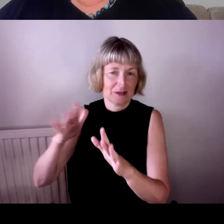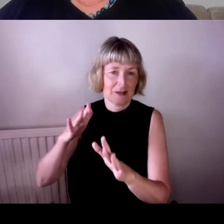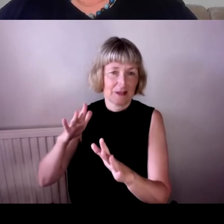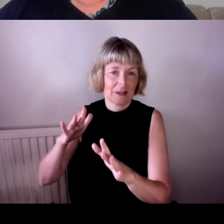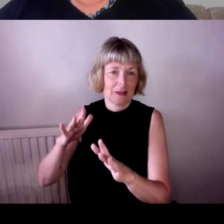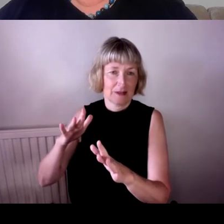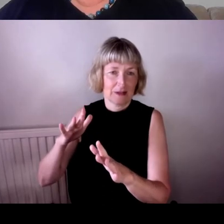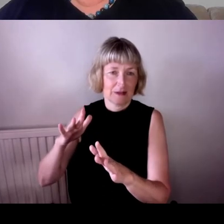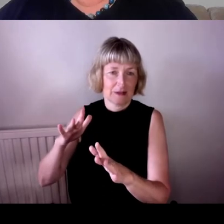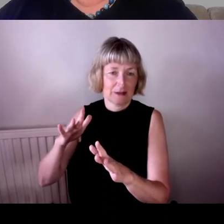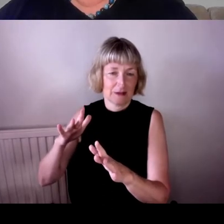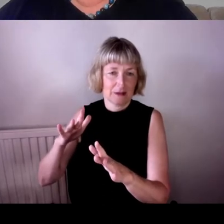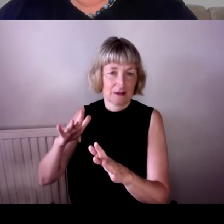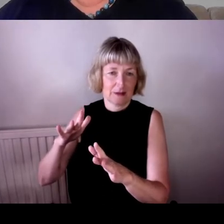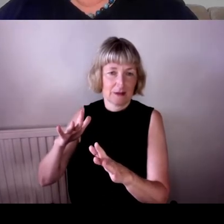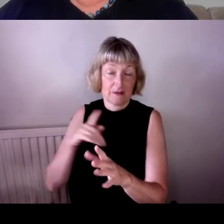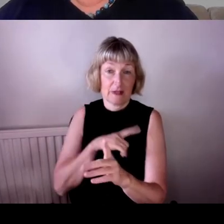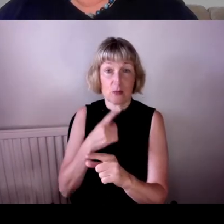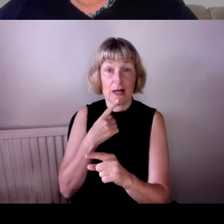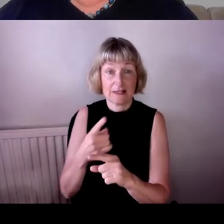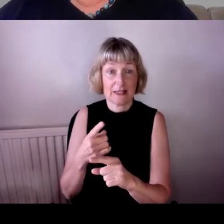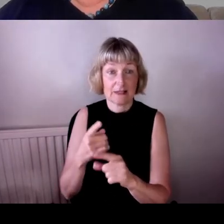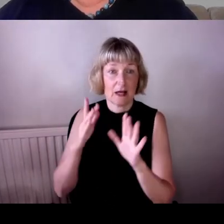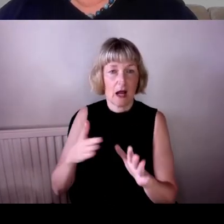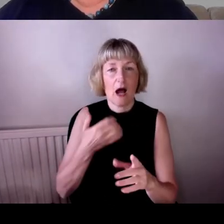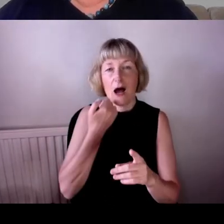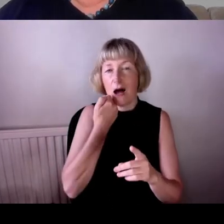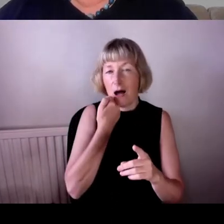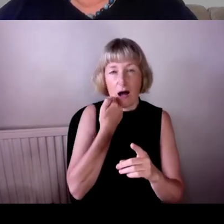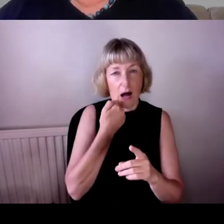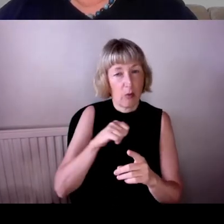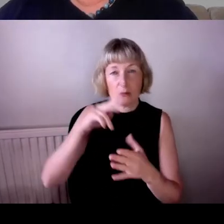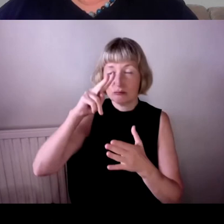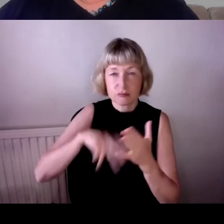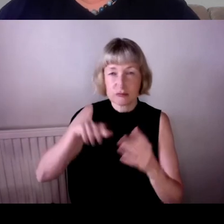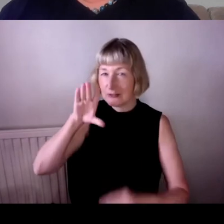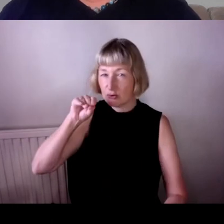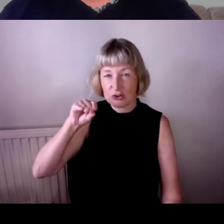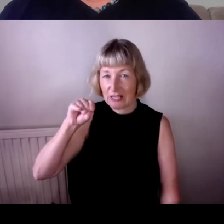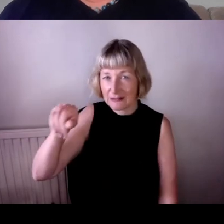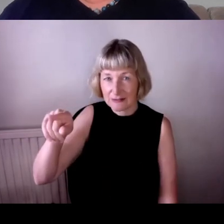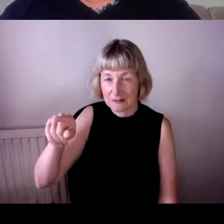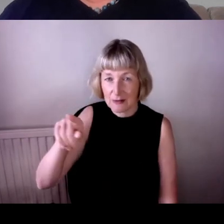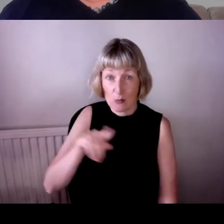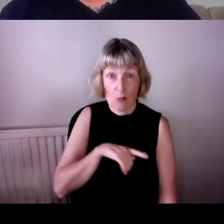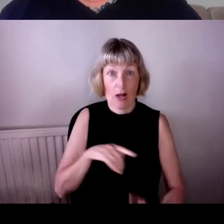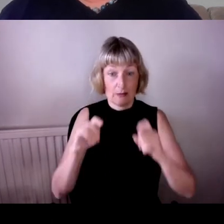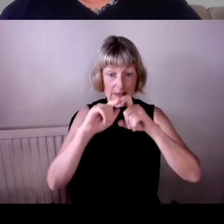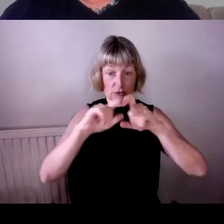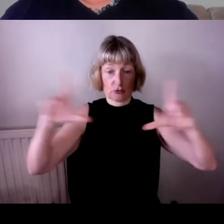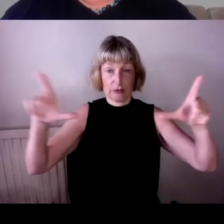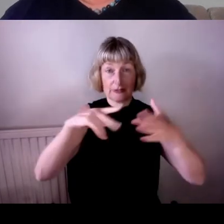that's why I said to the group before we went live was that I won't be able to read the chat as it's going along. So do apologise in